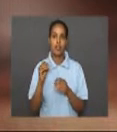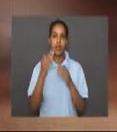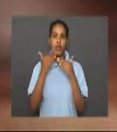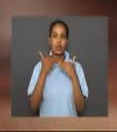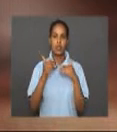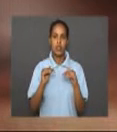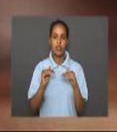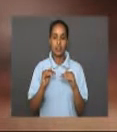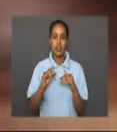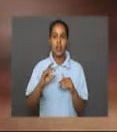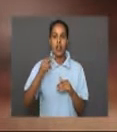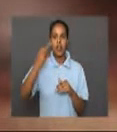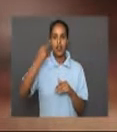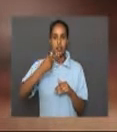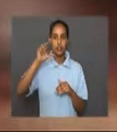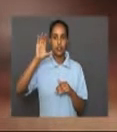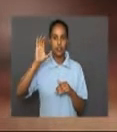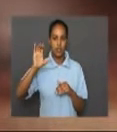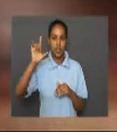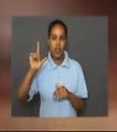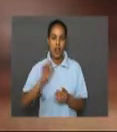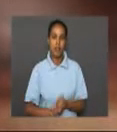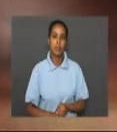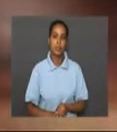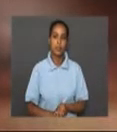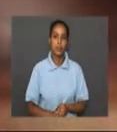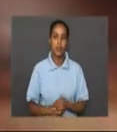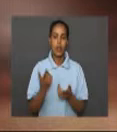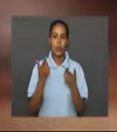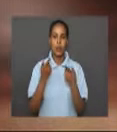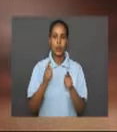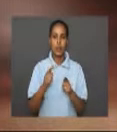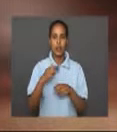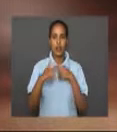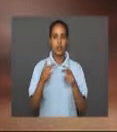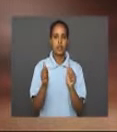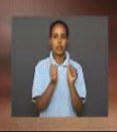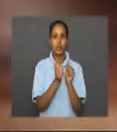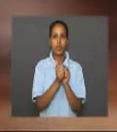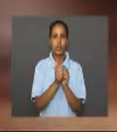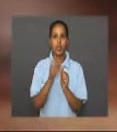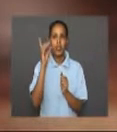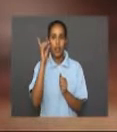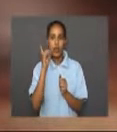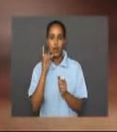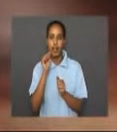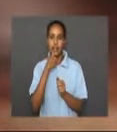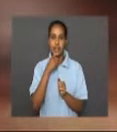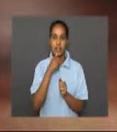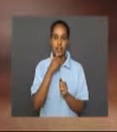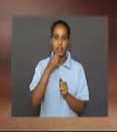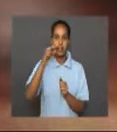halogens. We also learned that it is important to include calcium in our